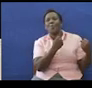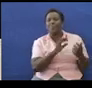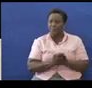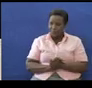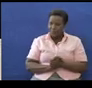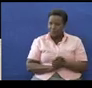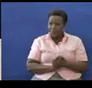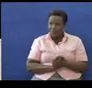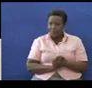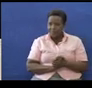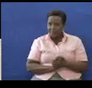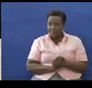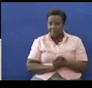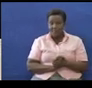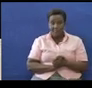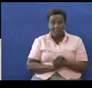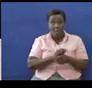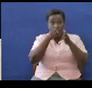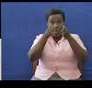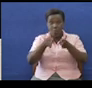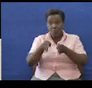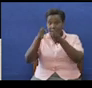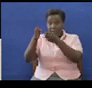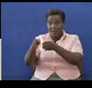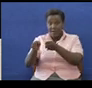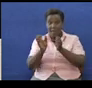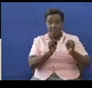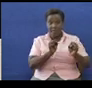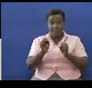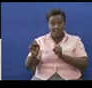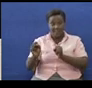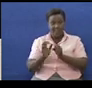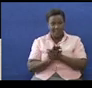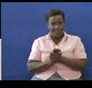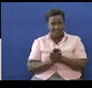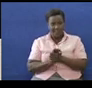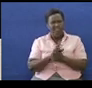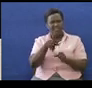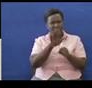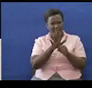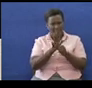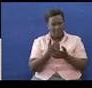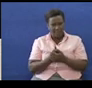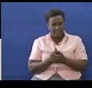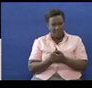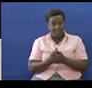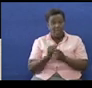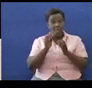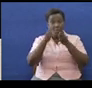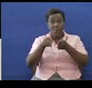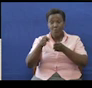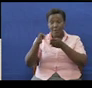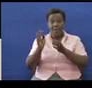together. Now, human activities. You know, we have so many activities, can be economical or